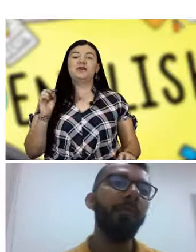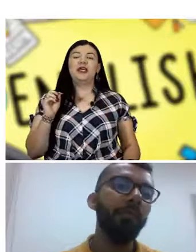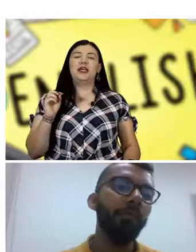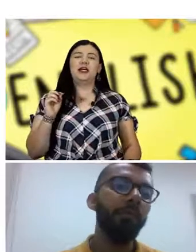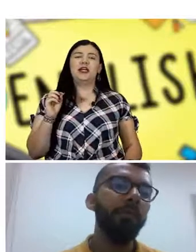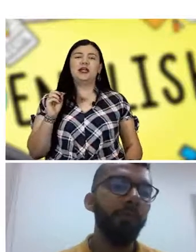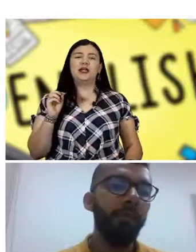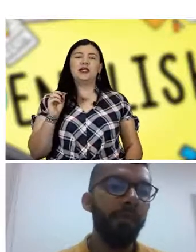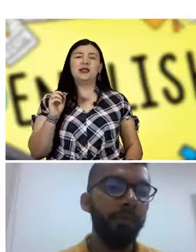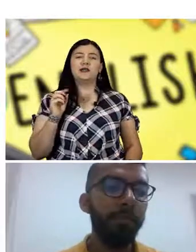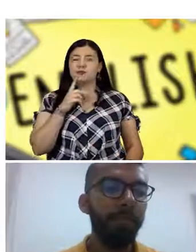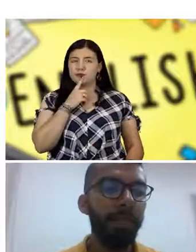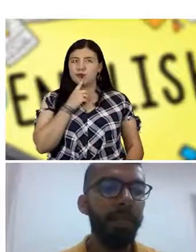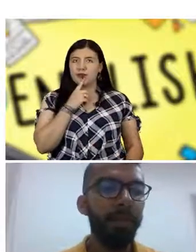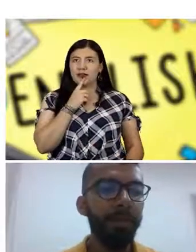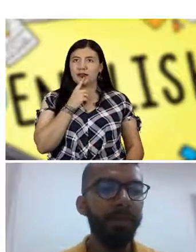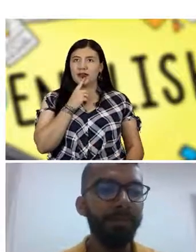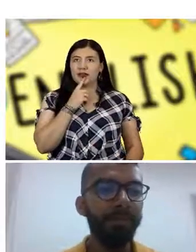and